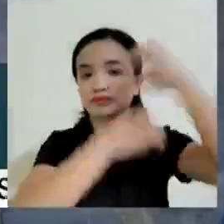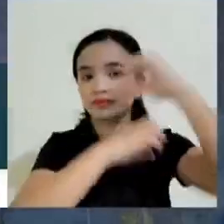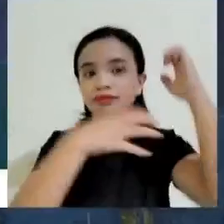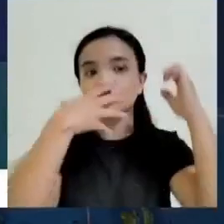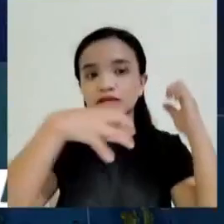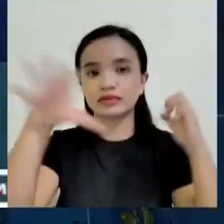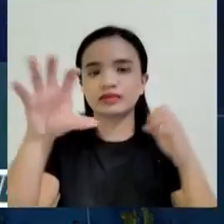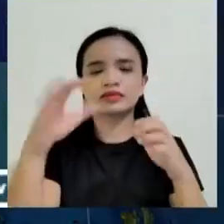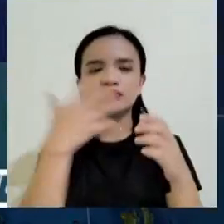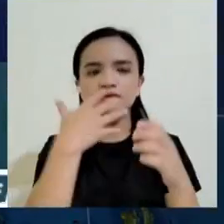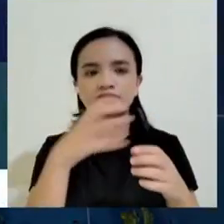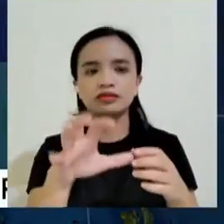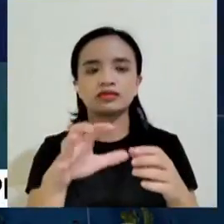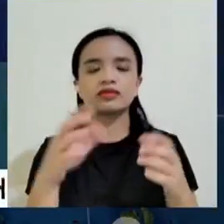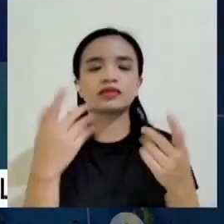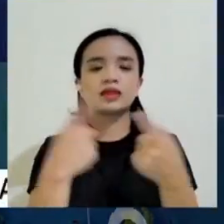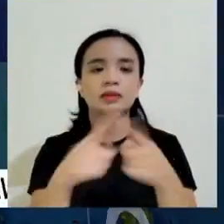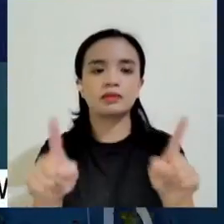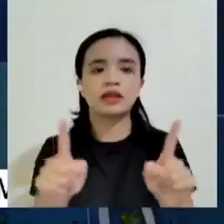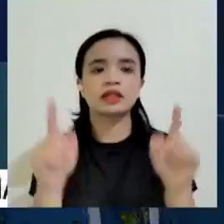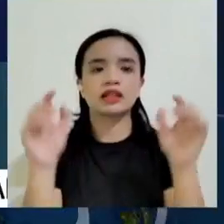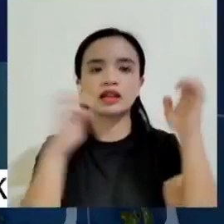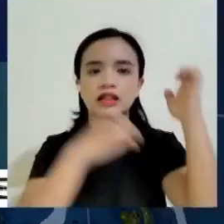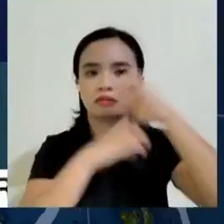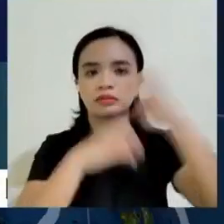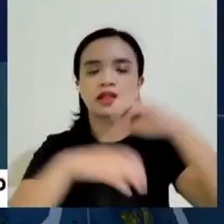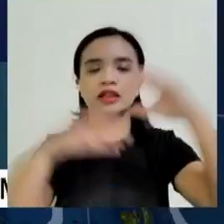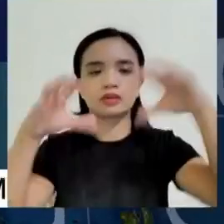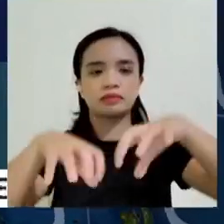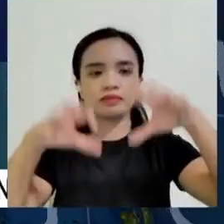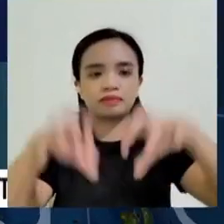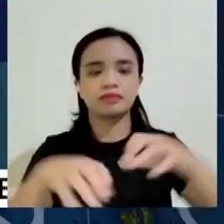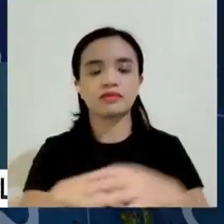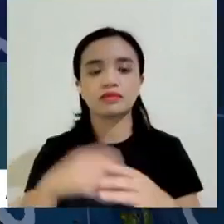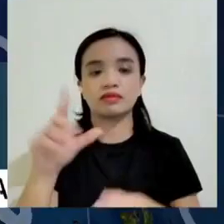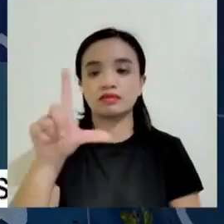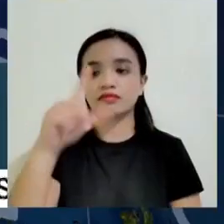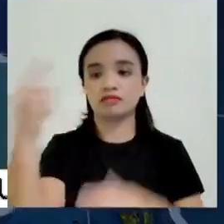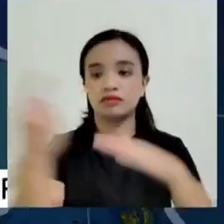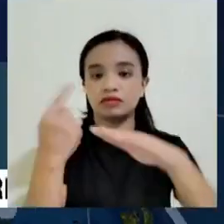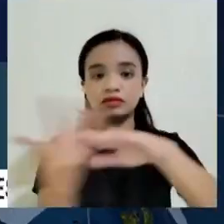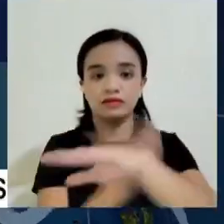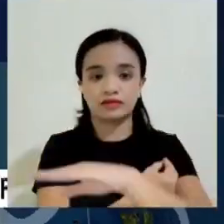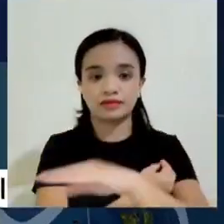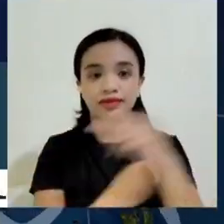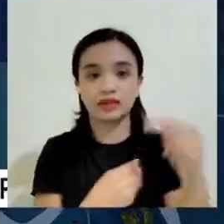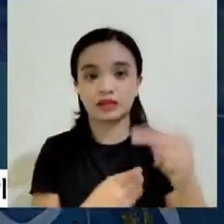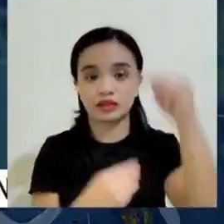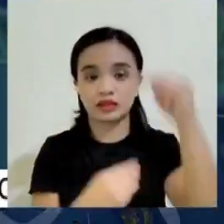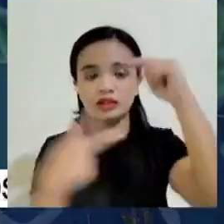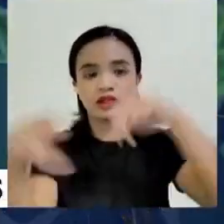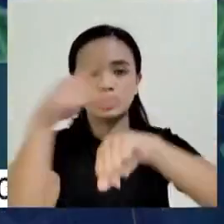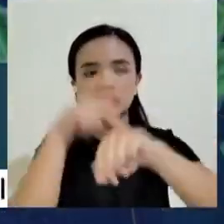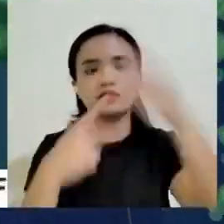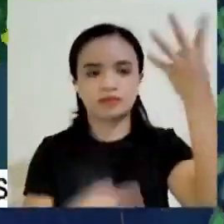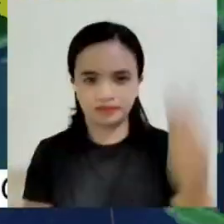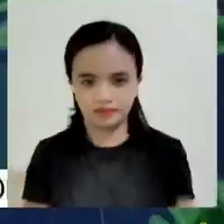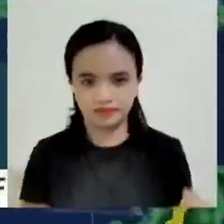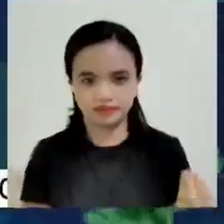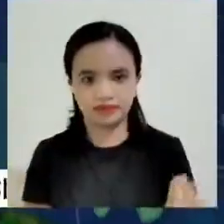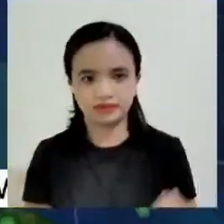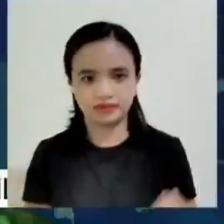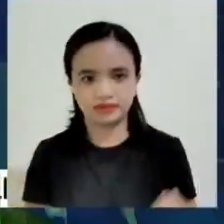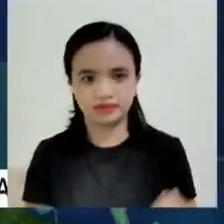rains are still also expected later today. The low-pressure area over the northern Philippine Sea has dissipated, said Pag-asa. The